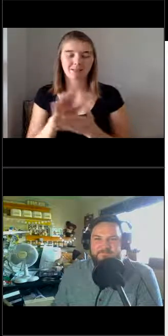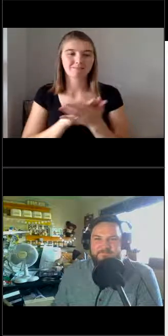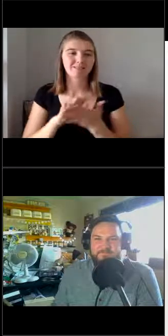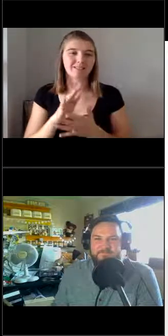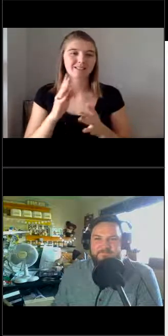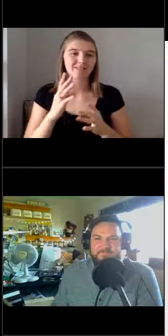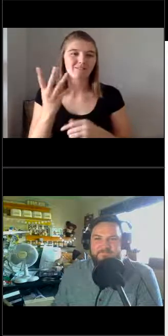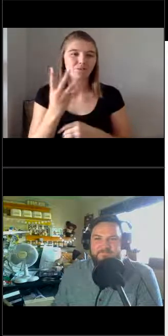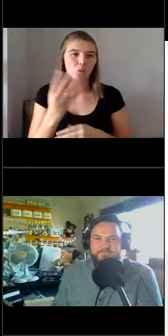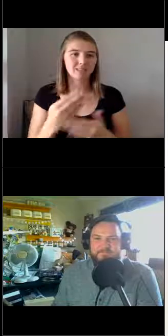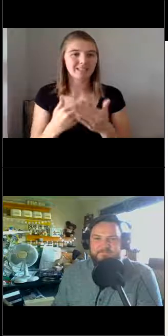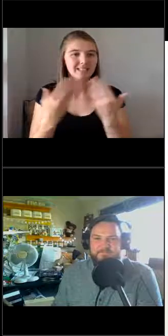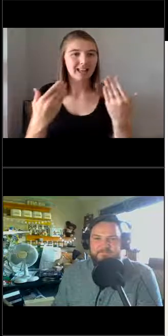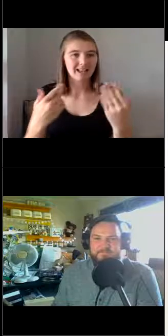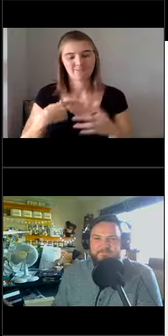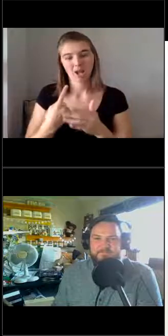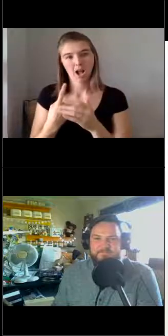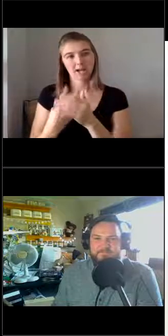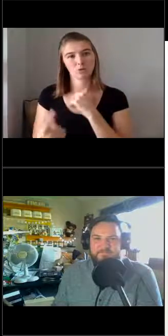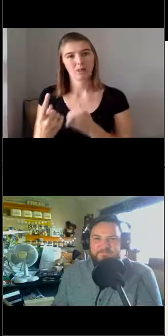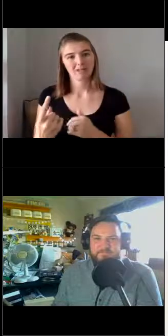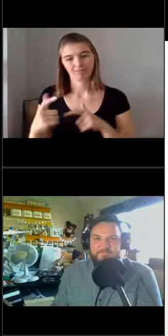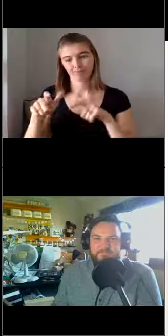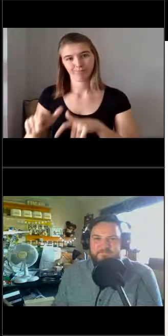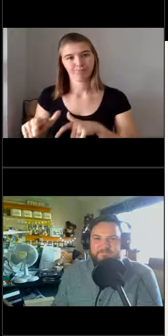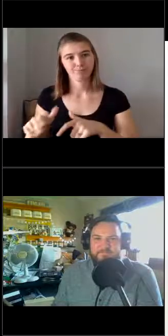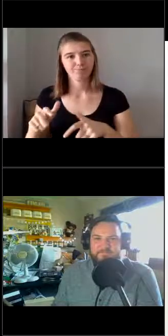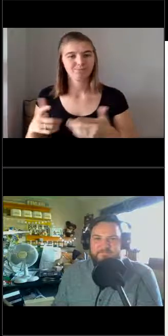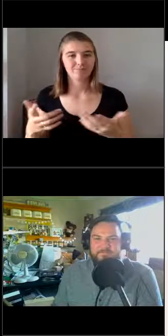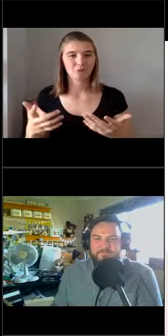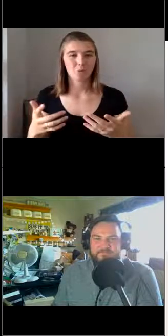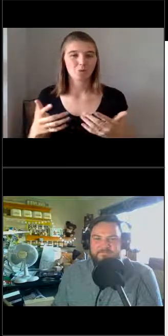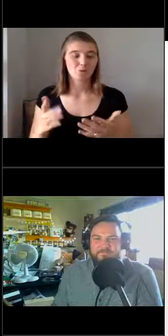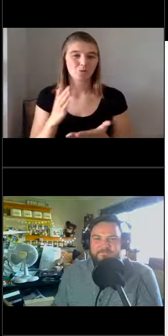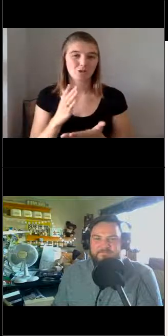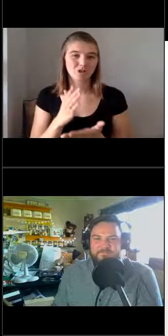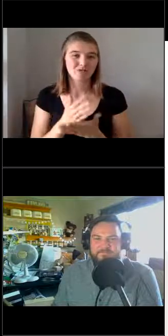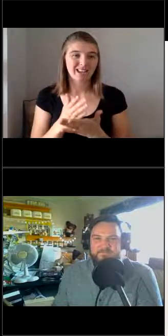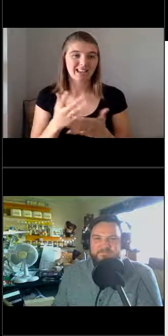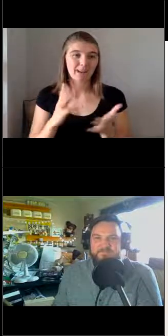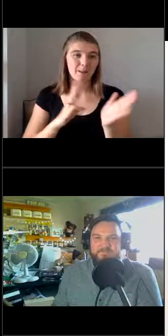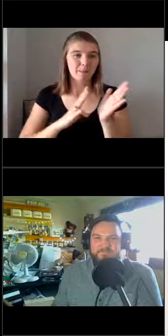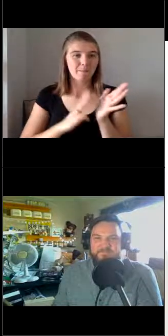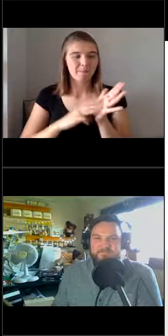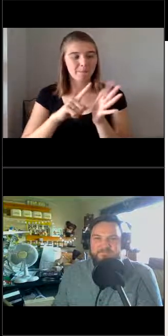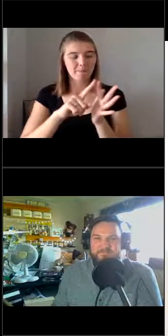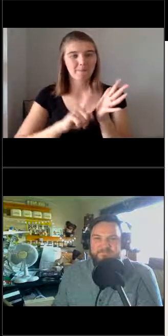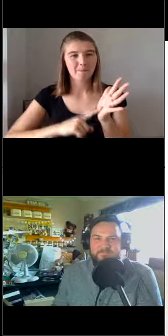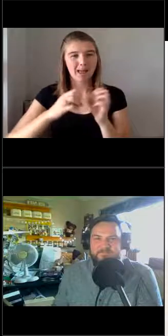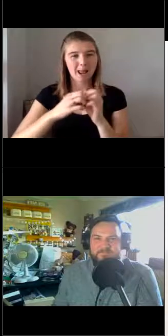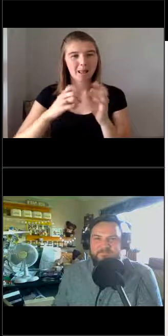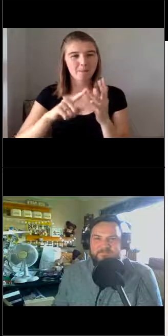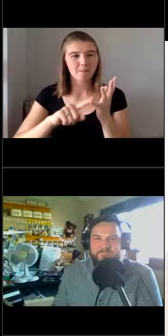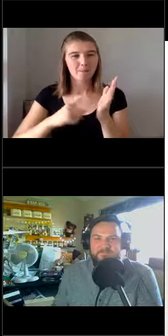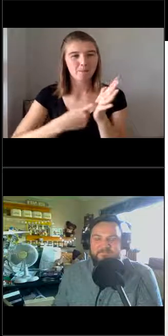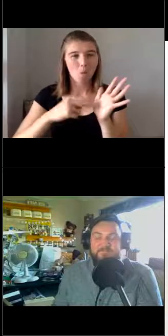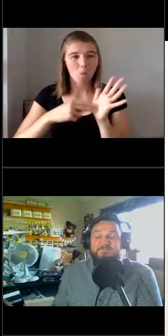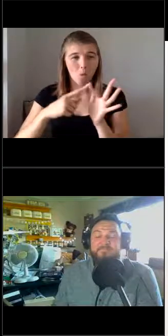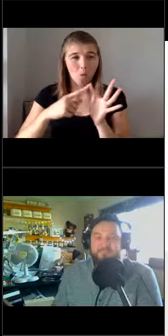isolation, and then, you know, the whole of Victoria, Melbourne went into lockdown. So that was literally like